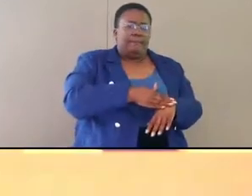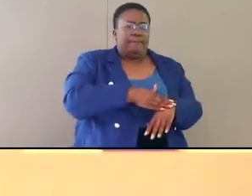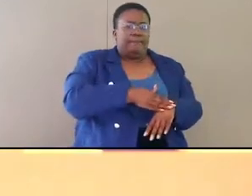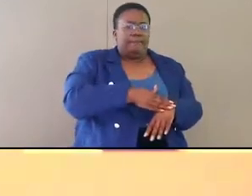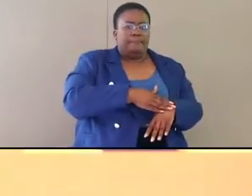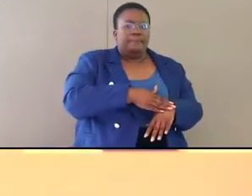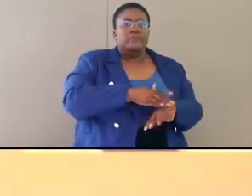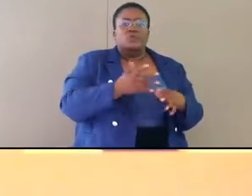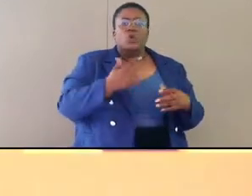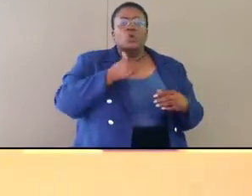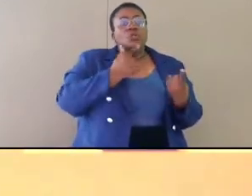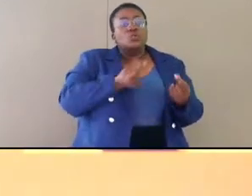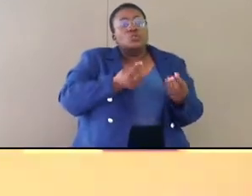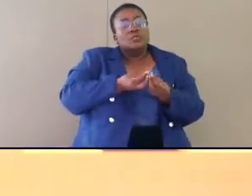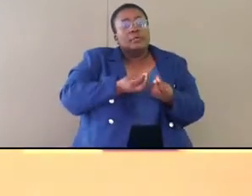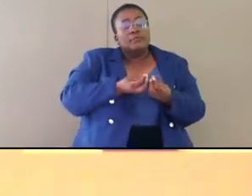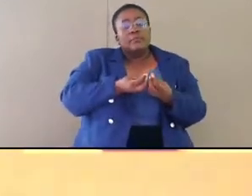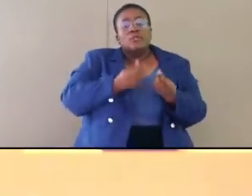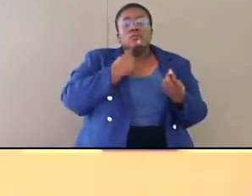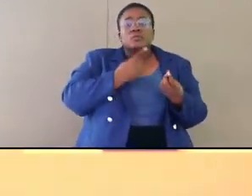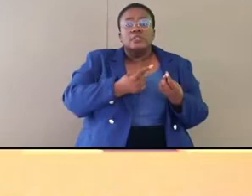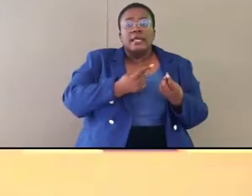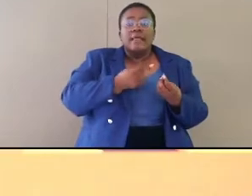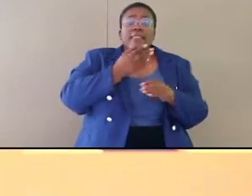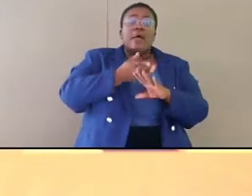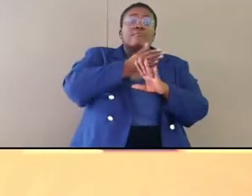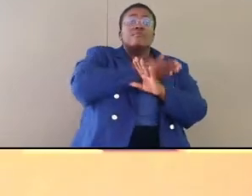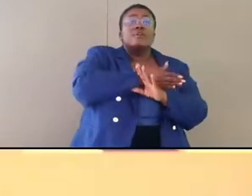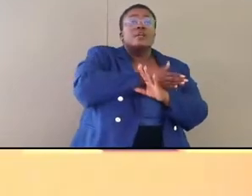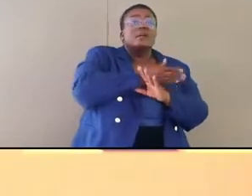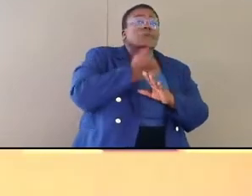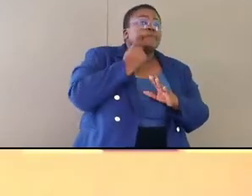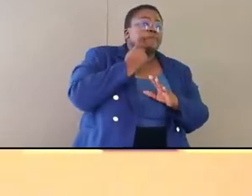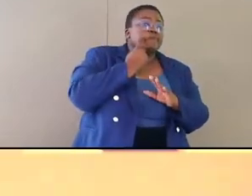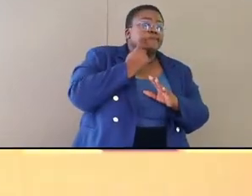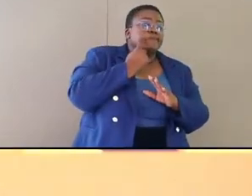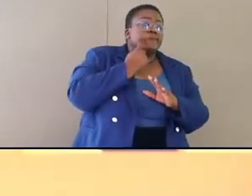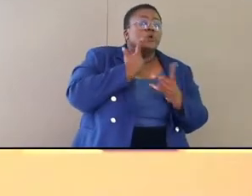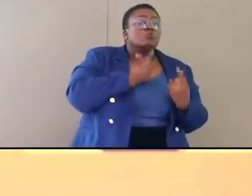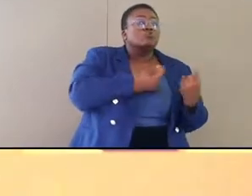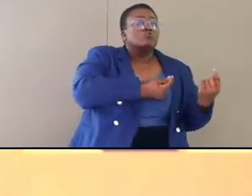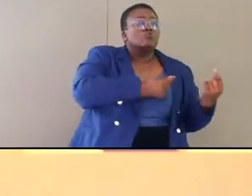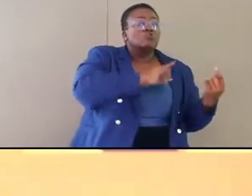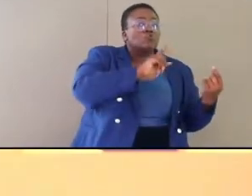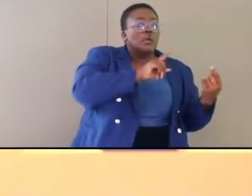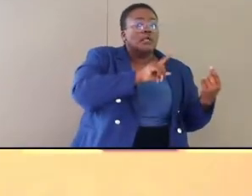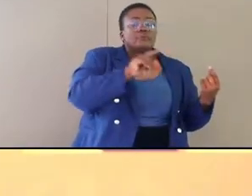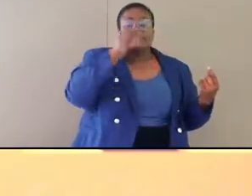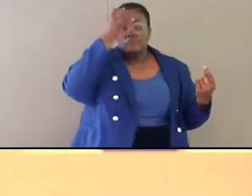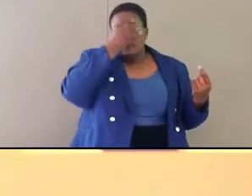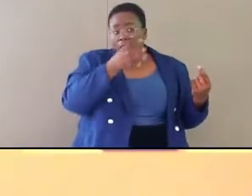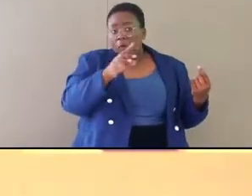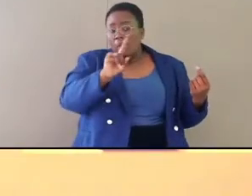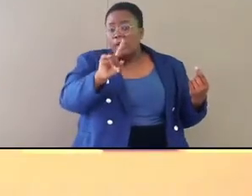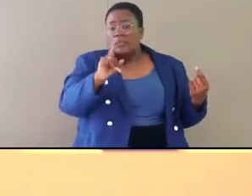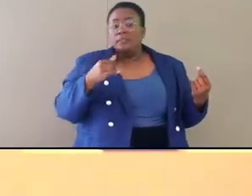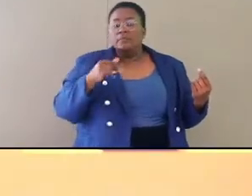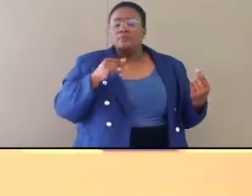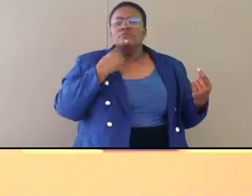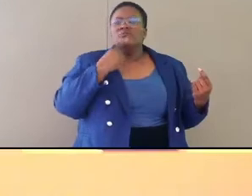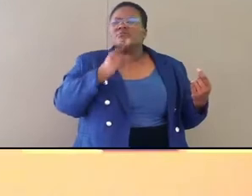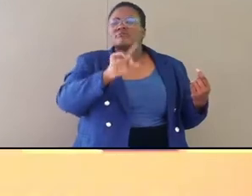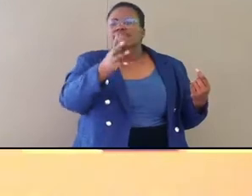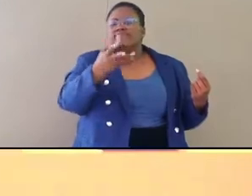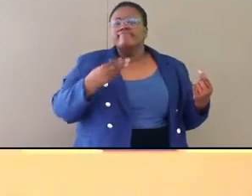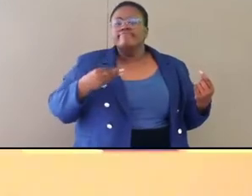we are not doing something to say pre what do we say to the young man what do we say to the